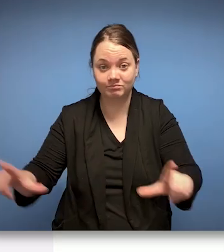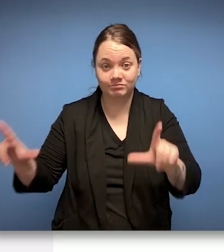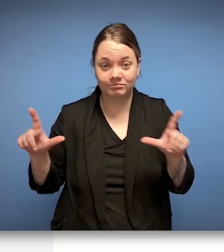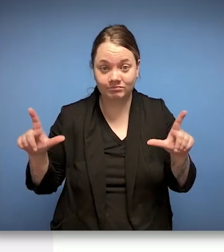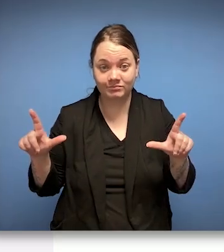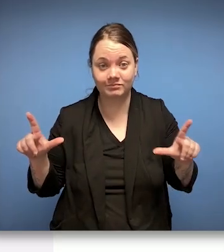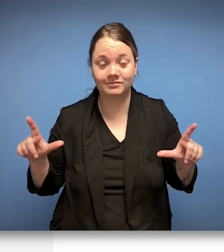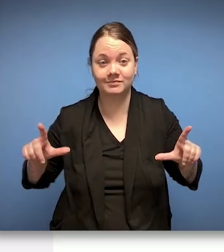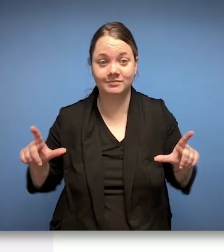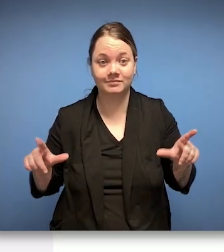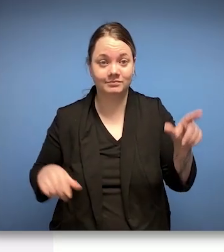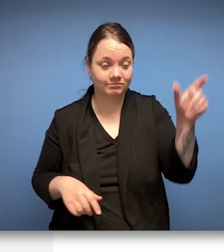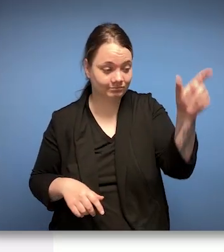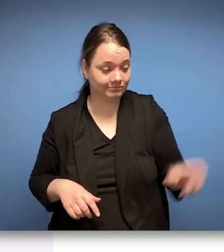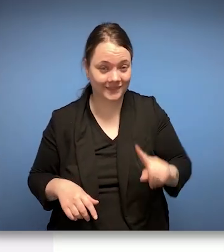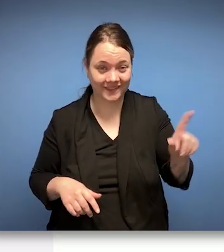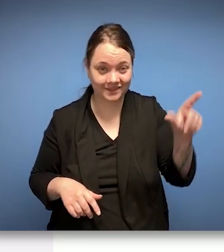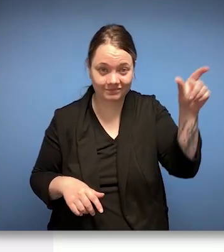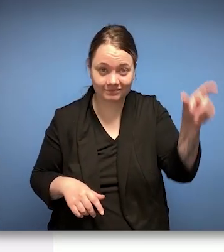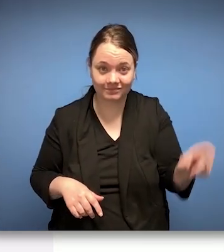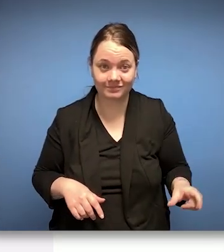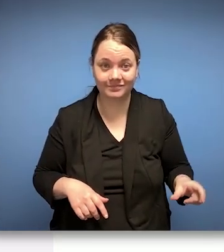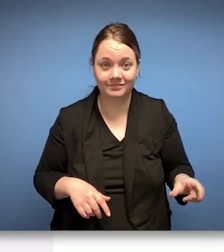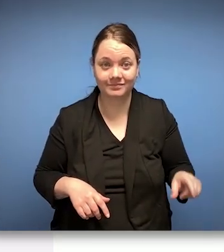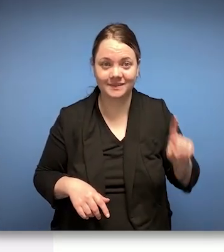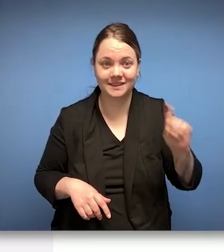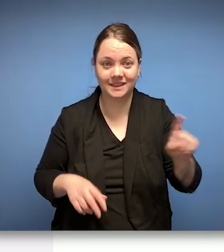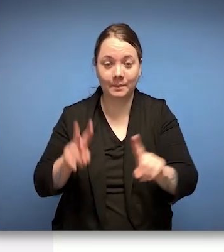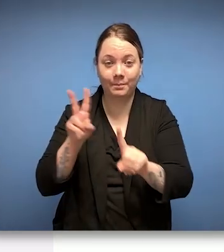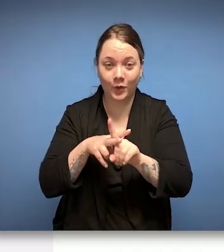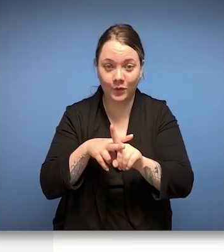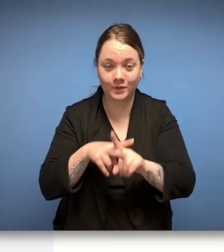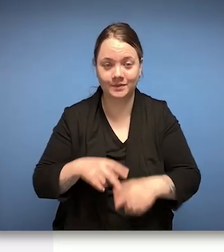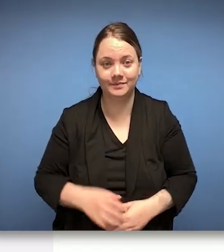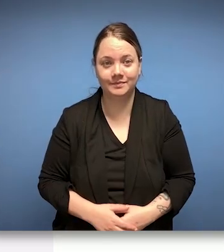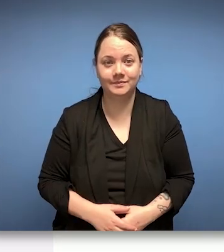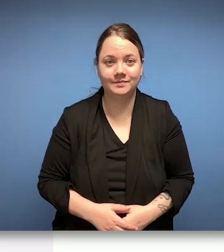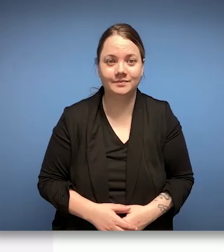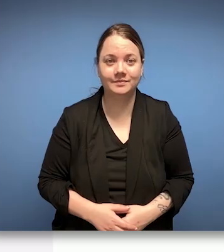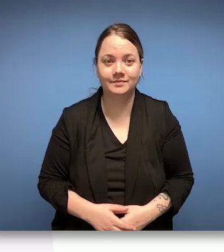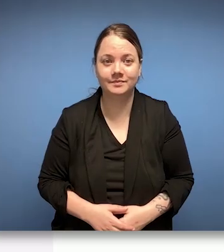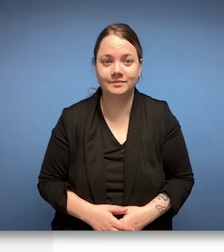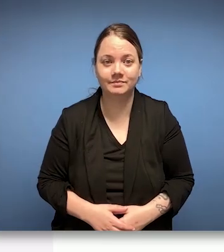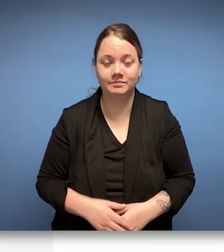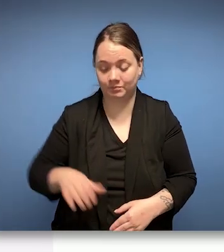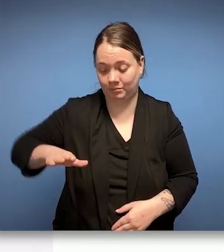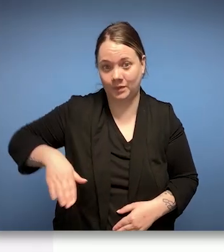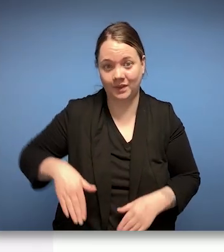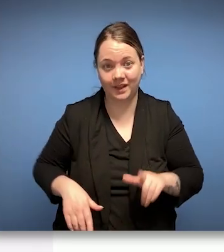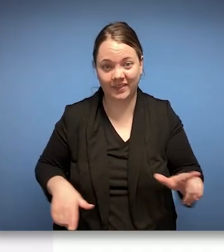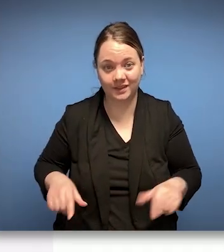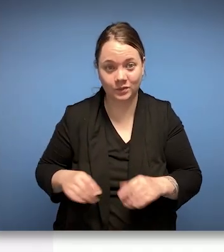You are now on the main page. From the left-hand menu, select Appointments. In the bottom